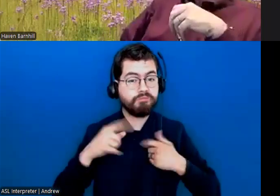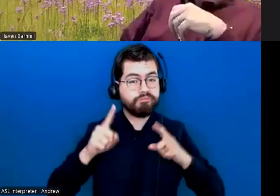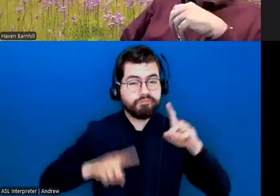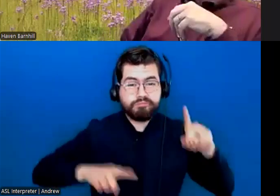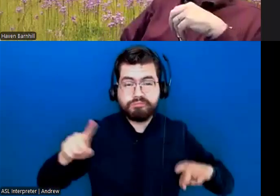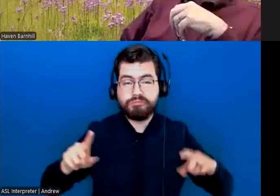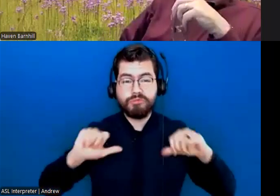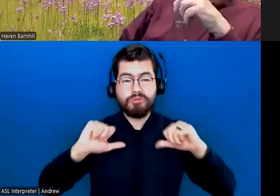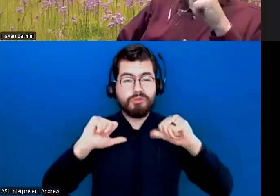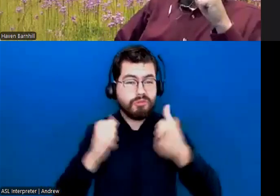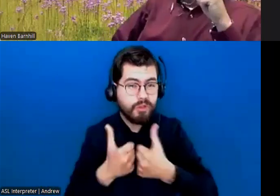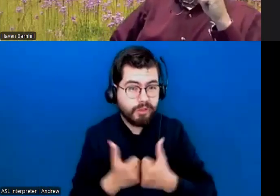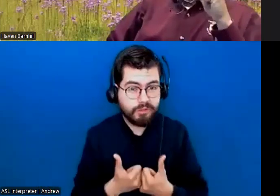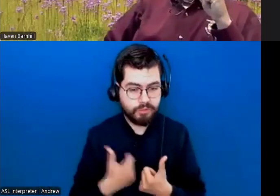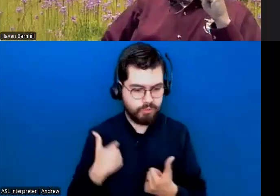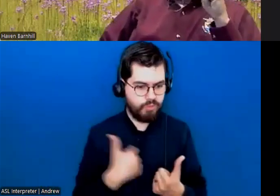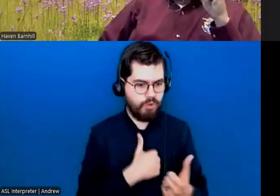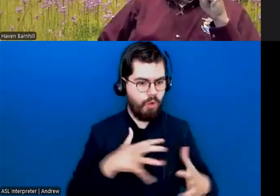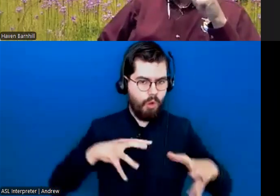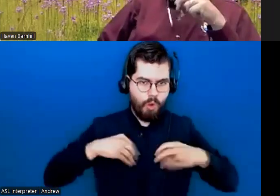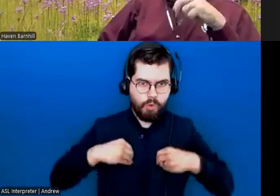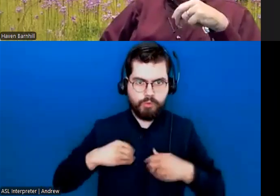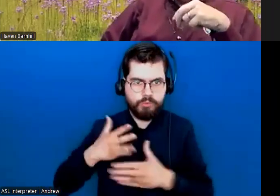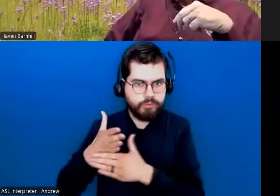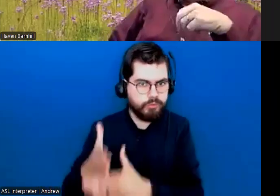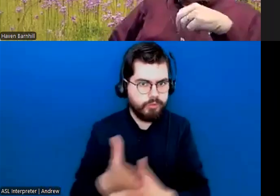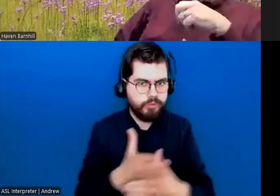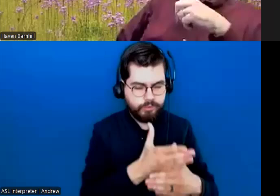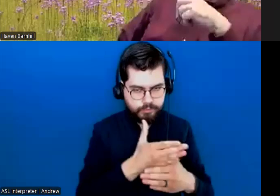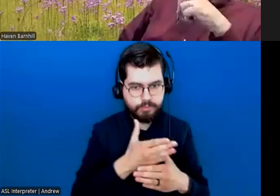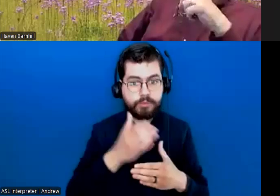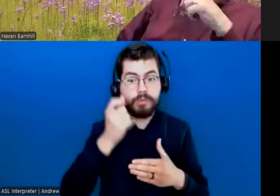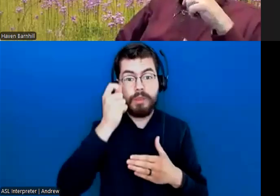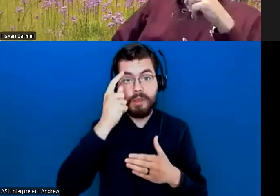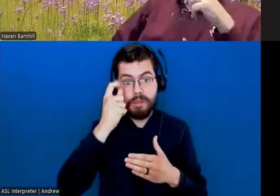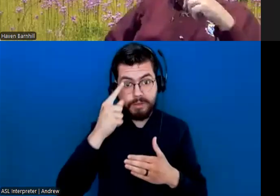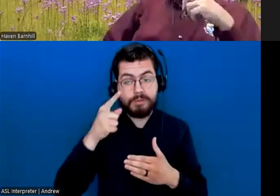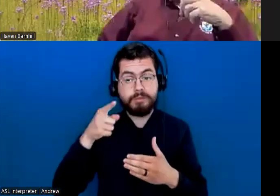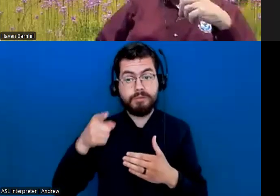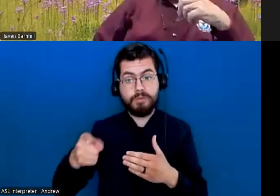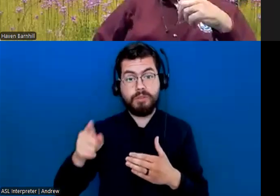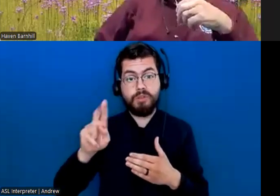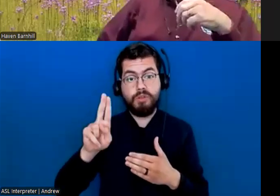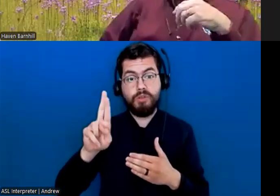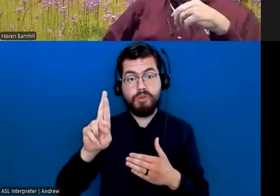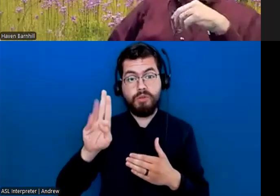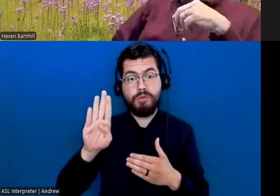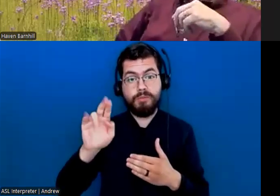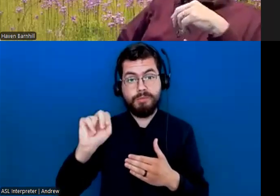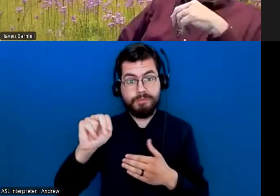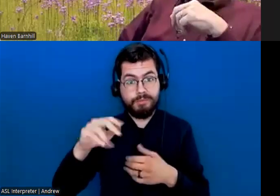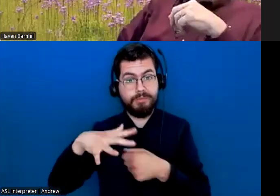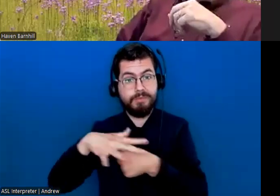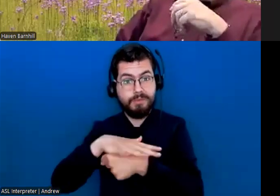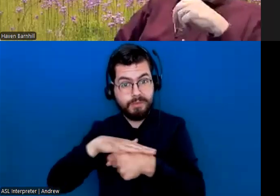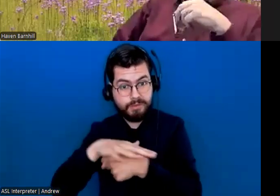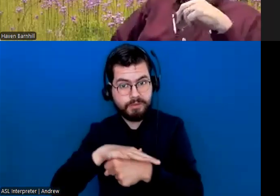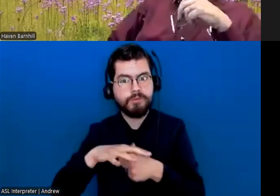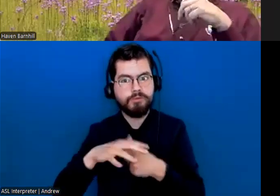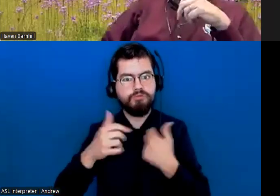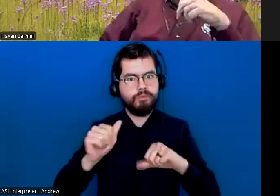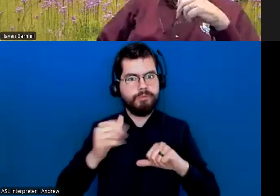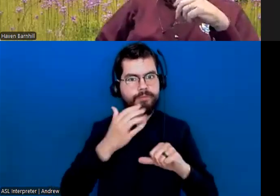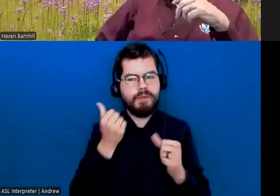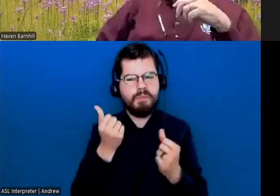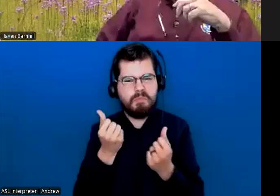urban area or on the periphery of an urban area. We're having to utilize, well, we do our best to burn every year. Last